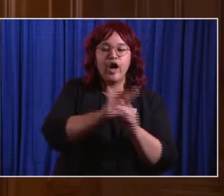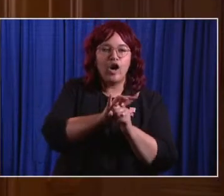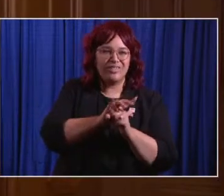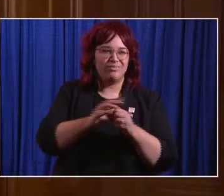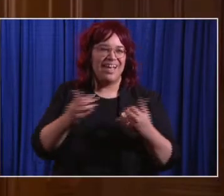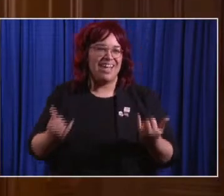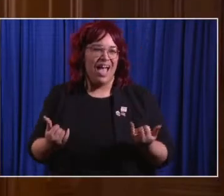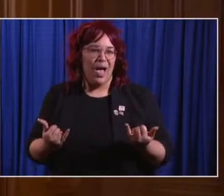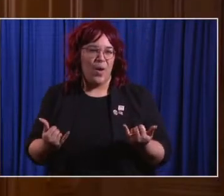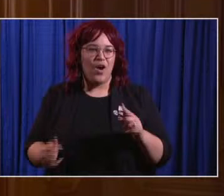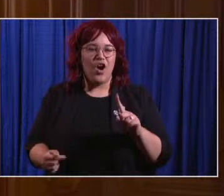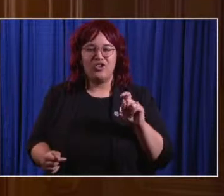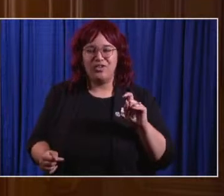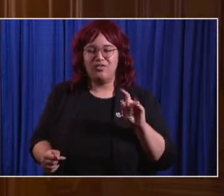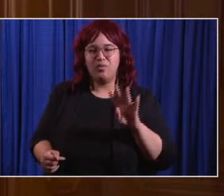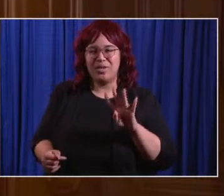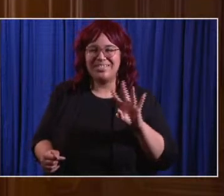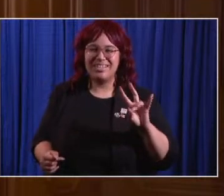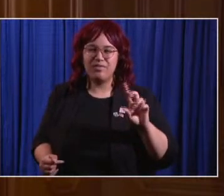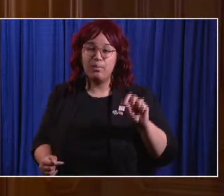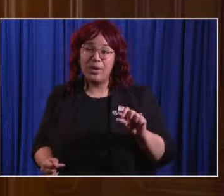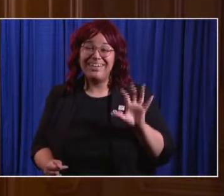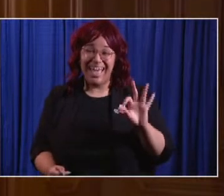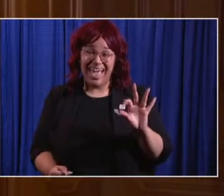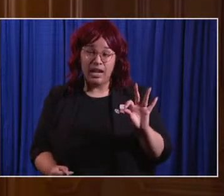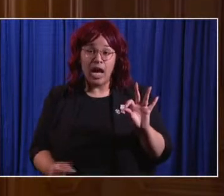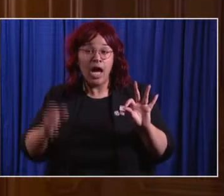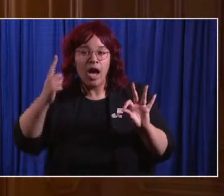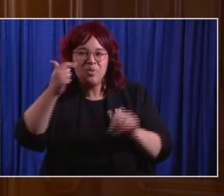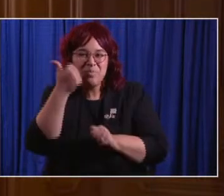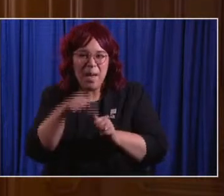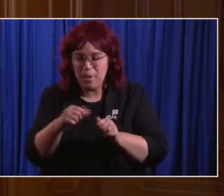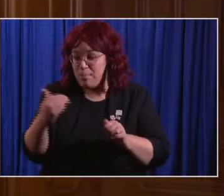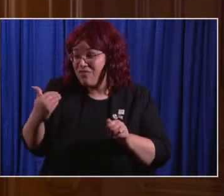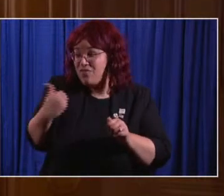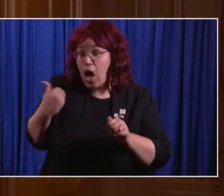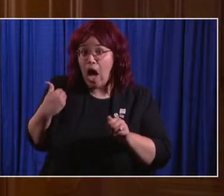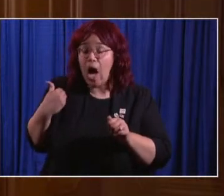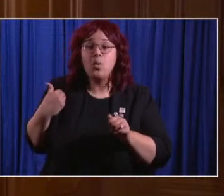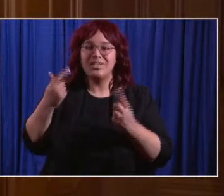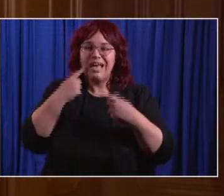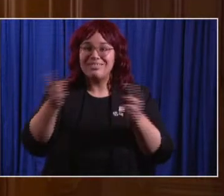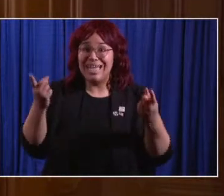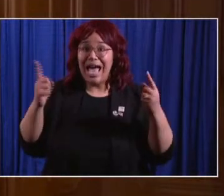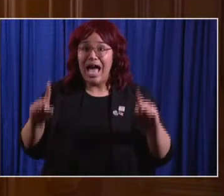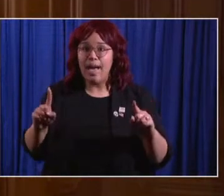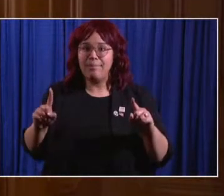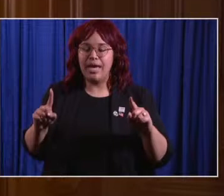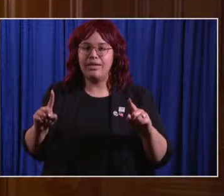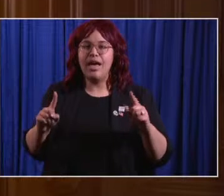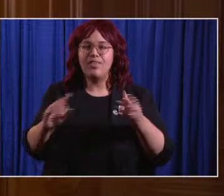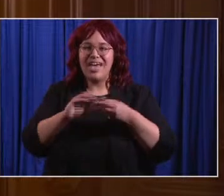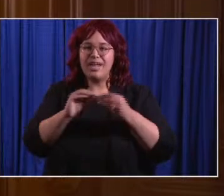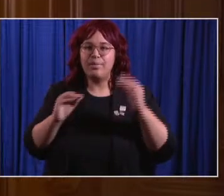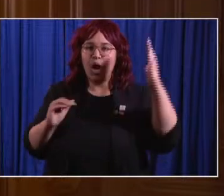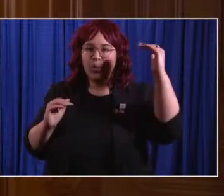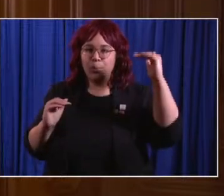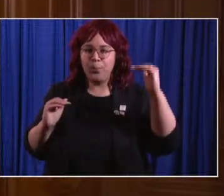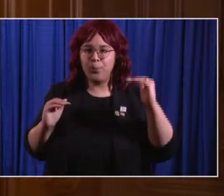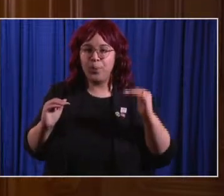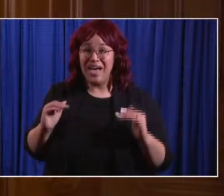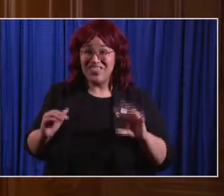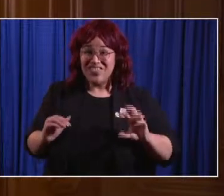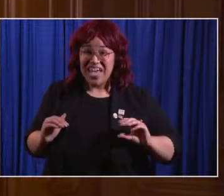goal of getting it below 50, we were right in this neighborhood. And then unfortunately after that, it went up.